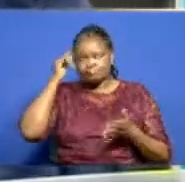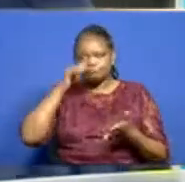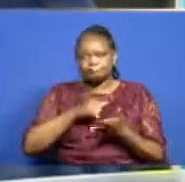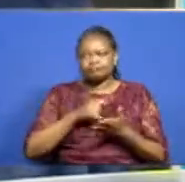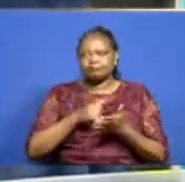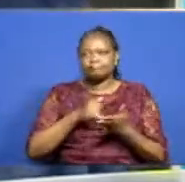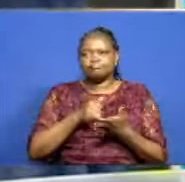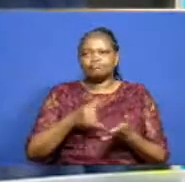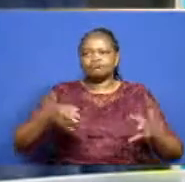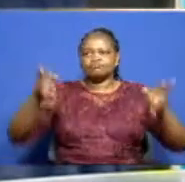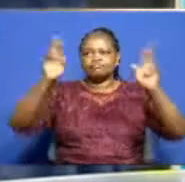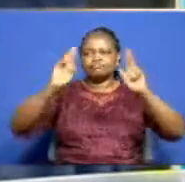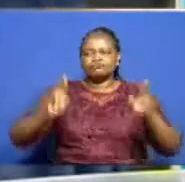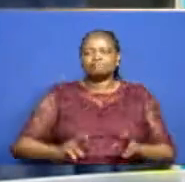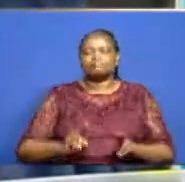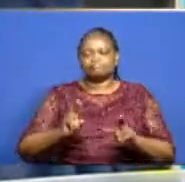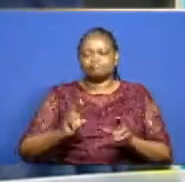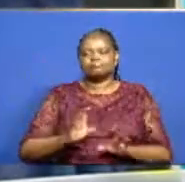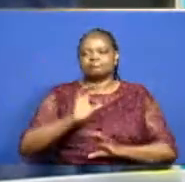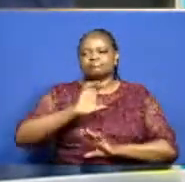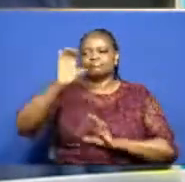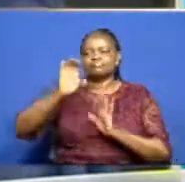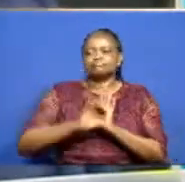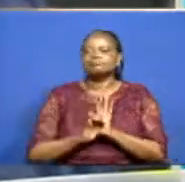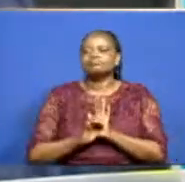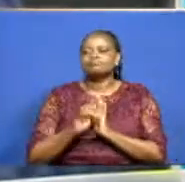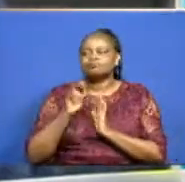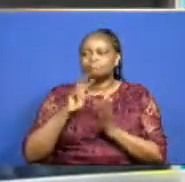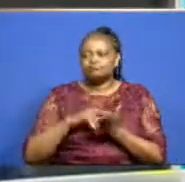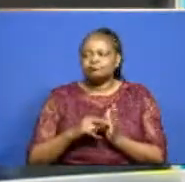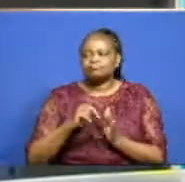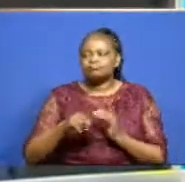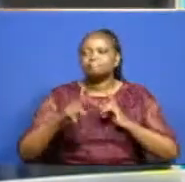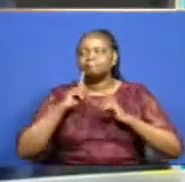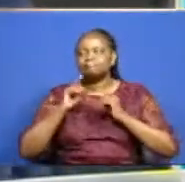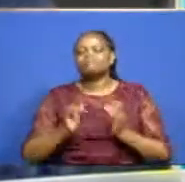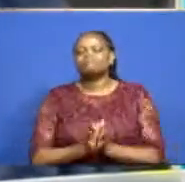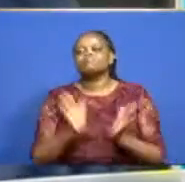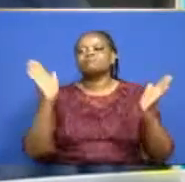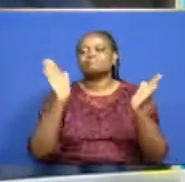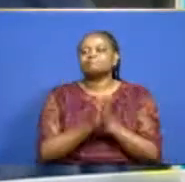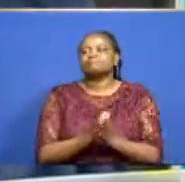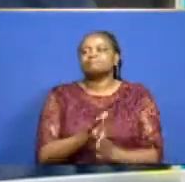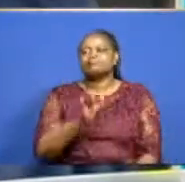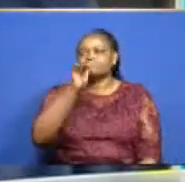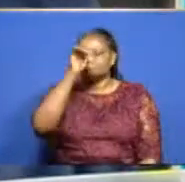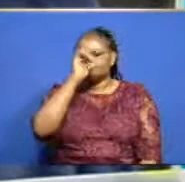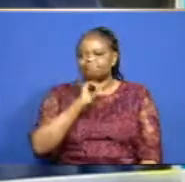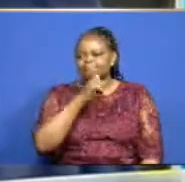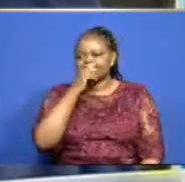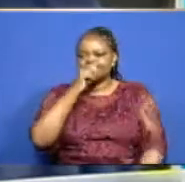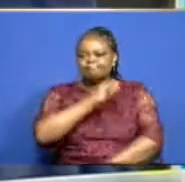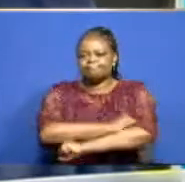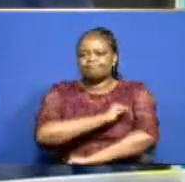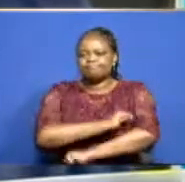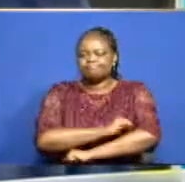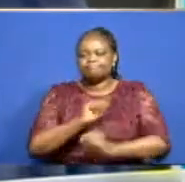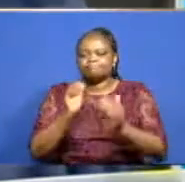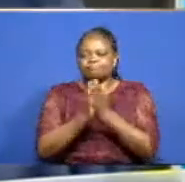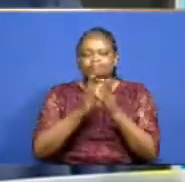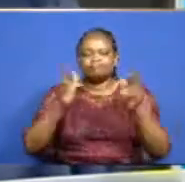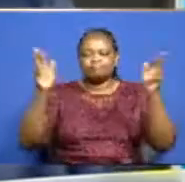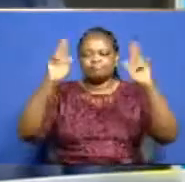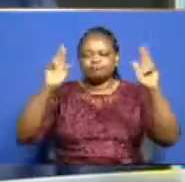international curriculum. So it is something that touch on not just the public schools, the private schools, and even the ones that are offering